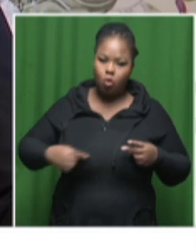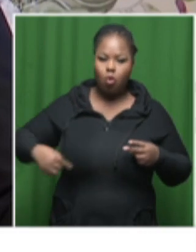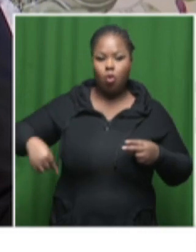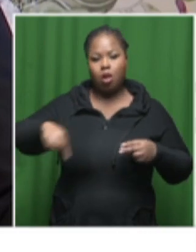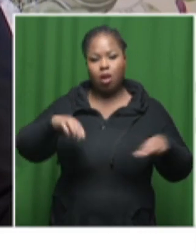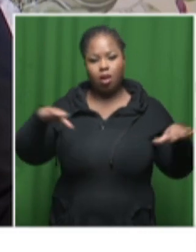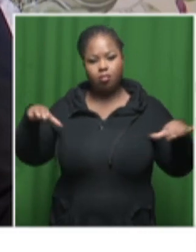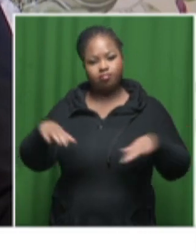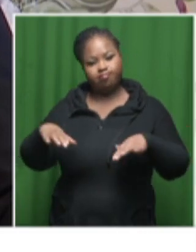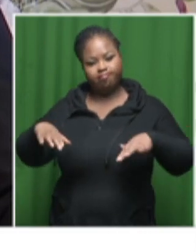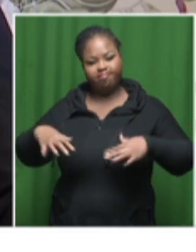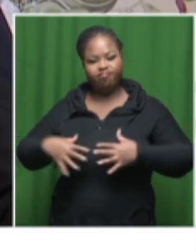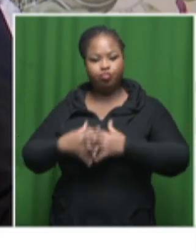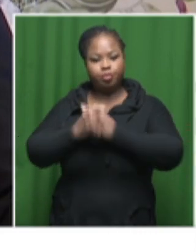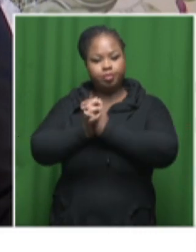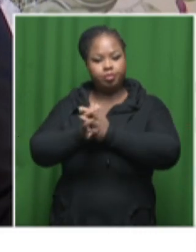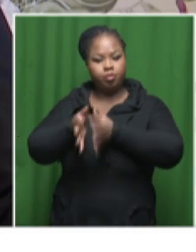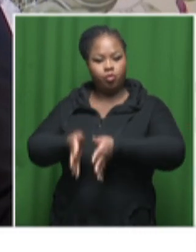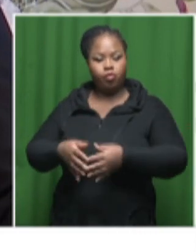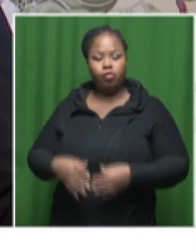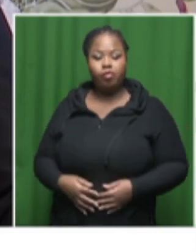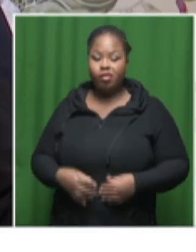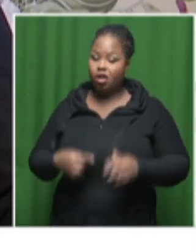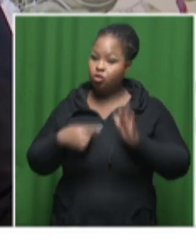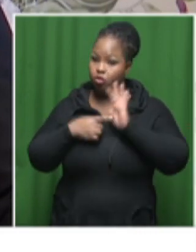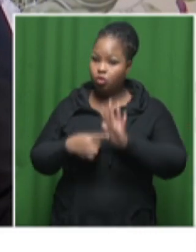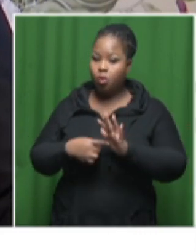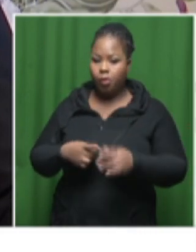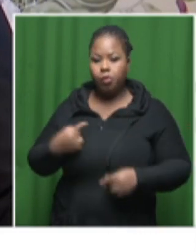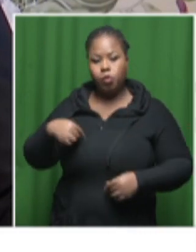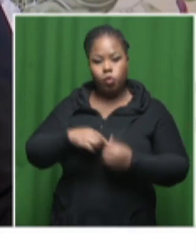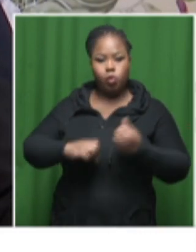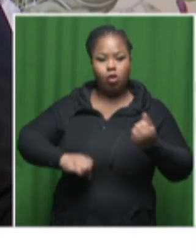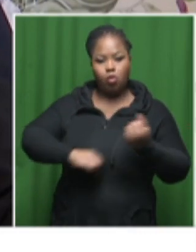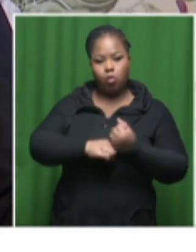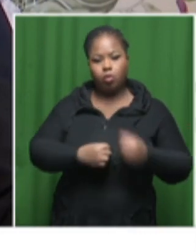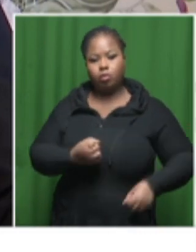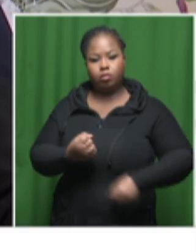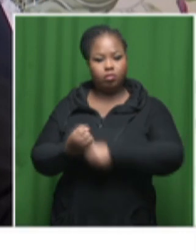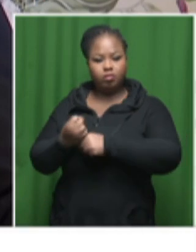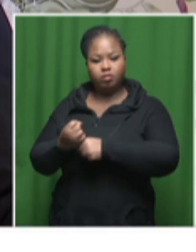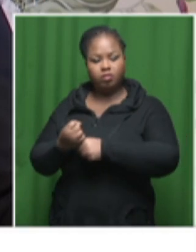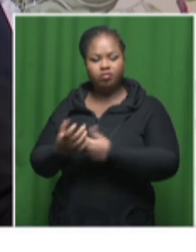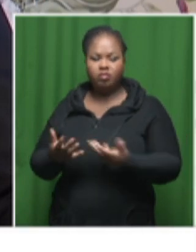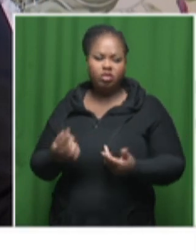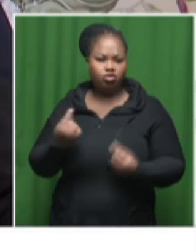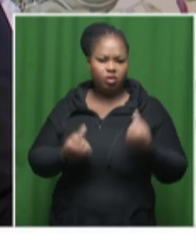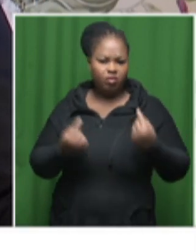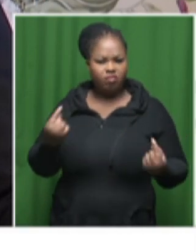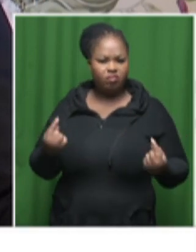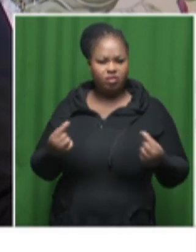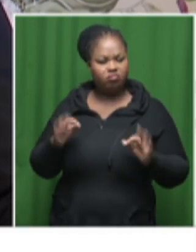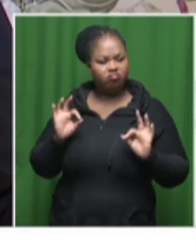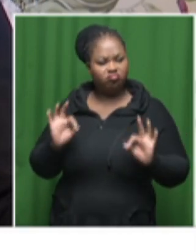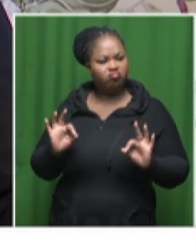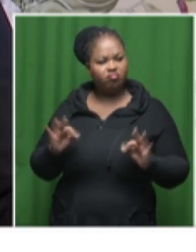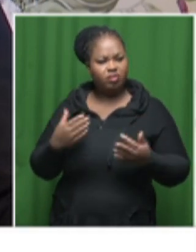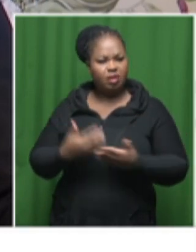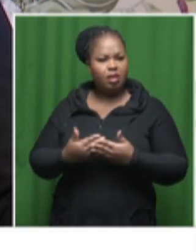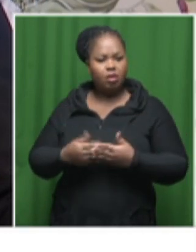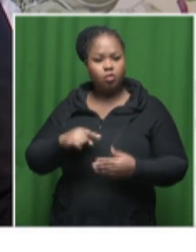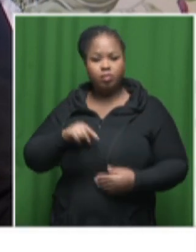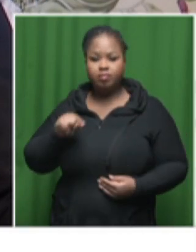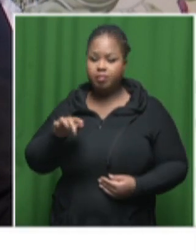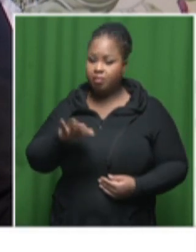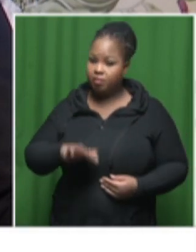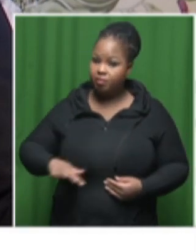is converging. And this shows that if we all put our hands together, we can beat anything. Because as you look at this facility, it